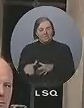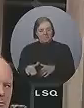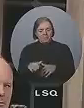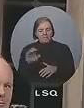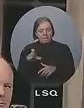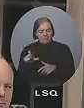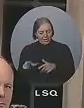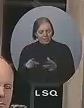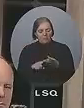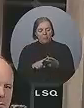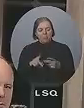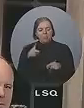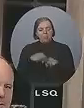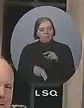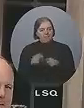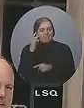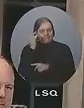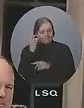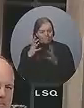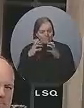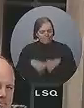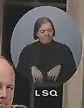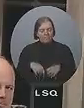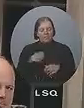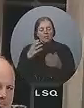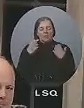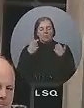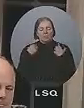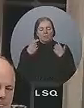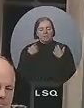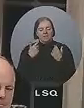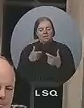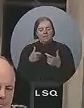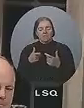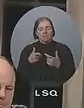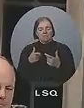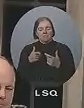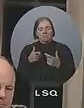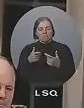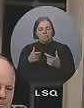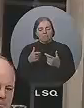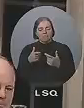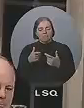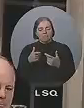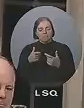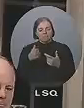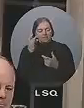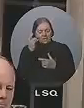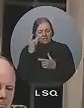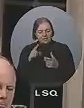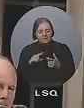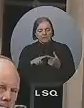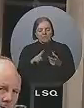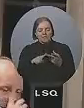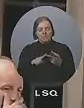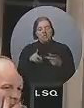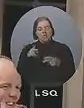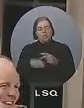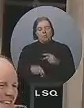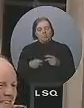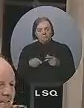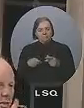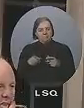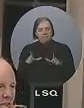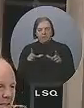Fisheries Resource Conservation Council. And now they are slashing service by putting fishing licenses out of reach for those without access